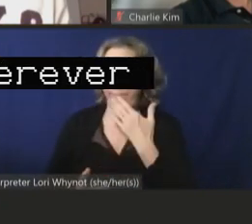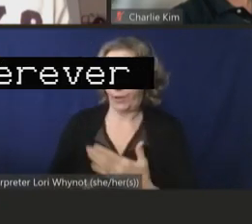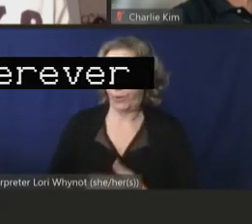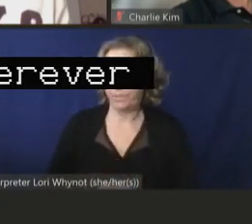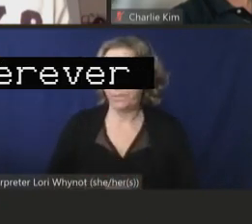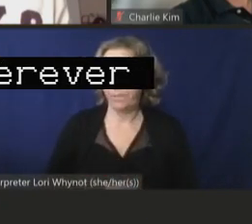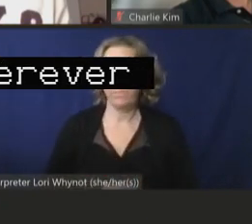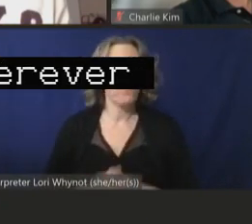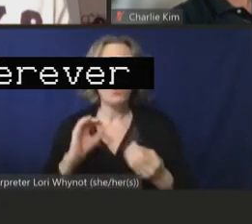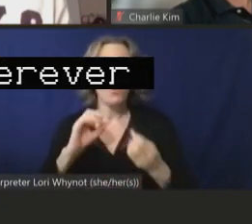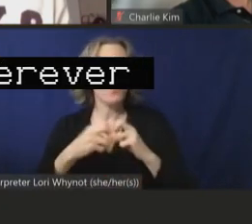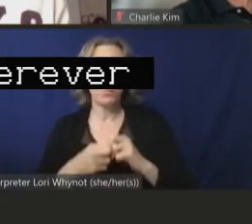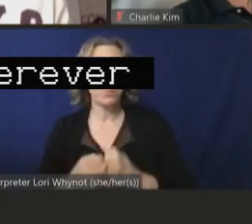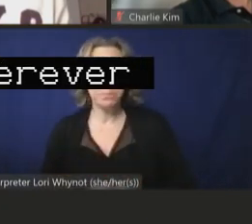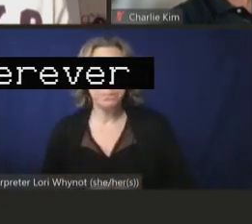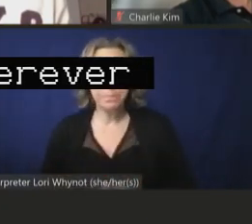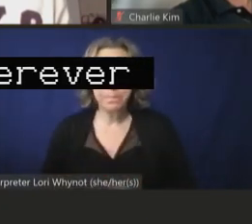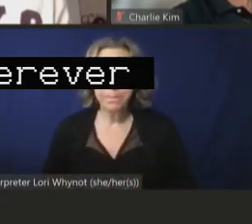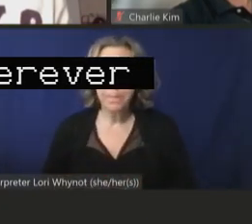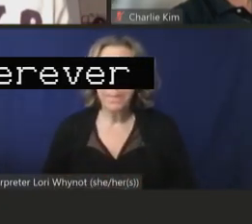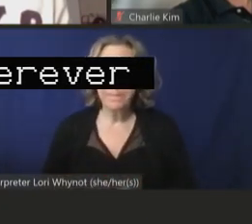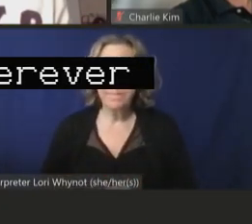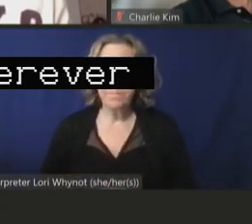you. Oh, no problem at all.